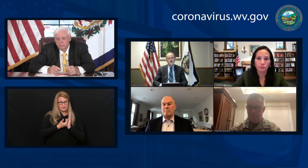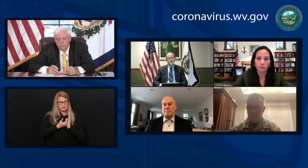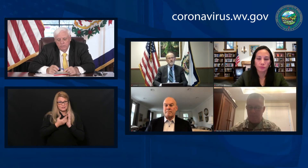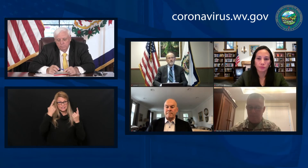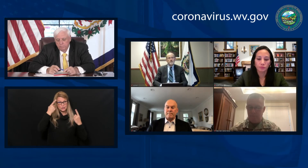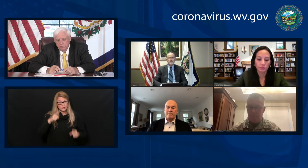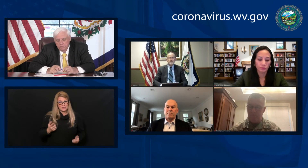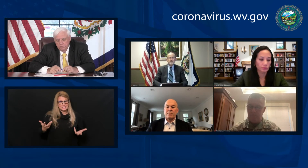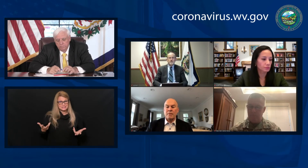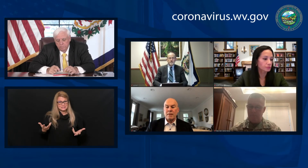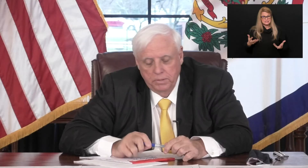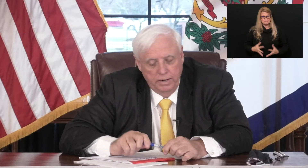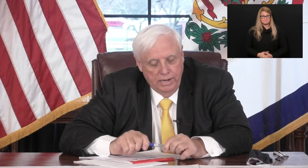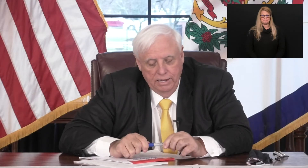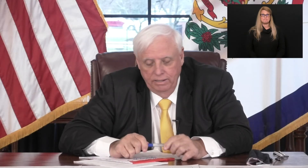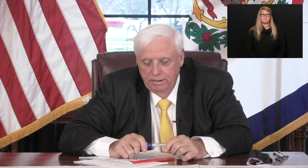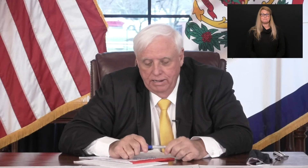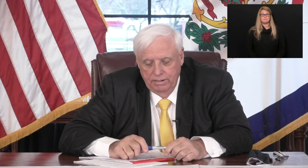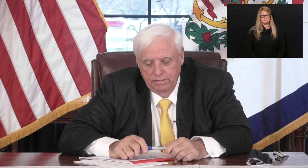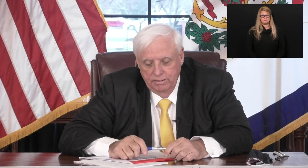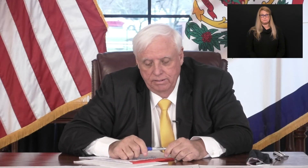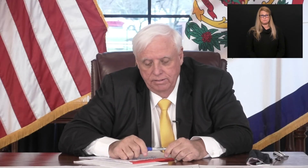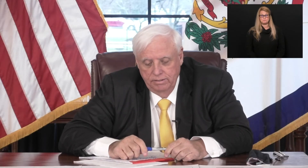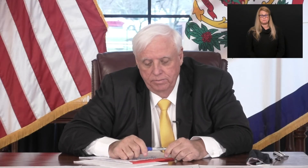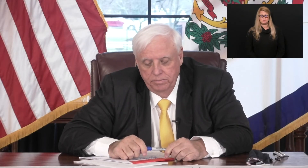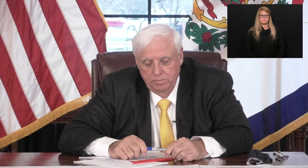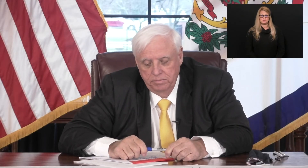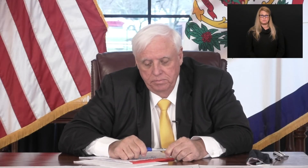Well, Brad, I